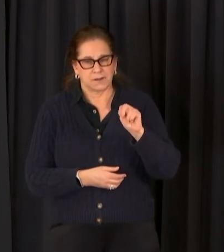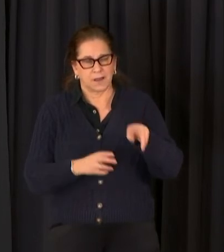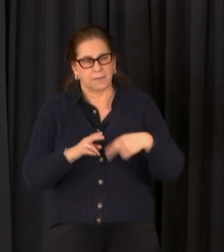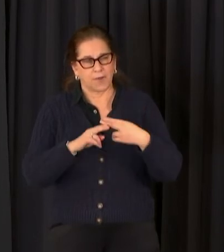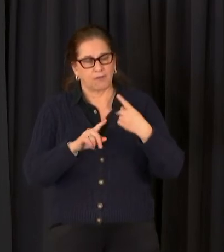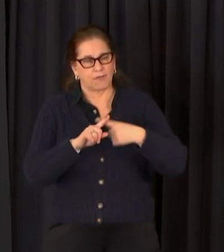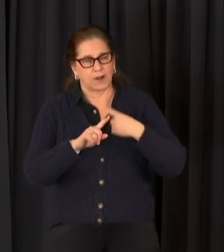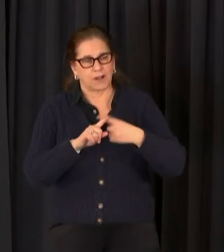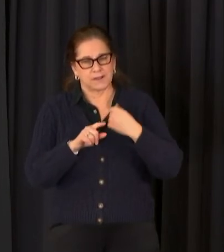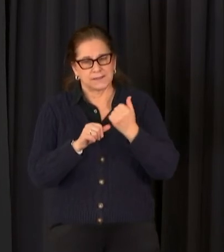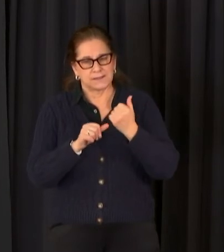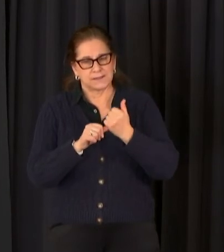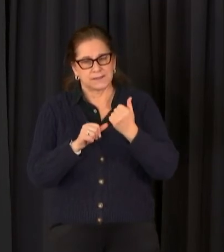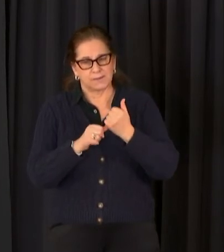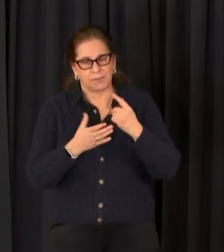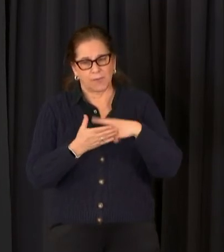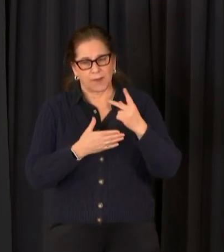providers, are